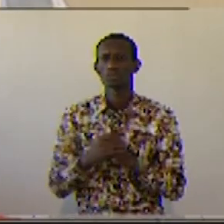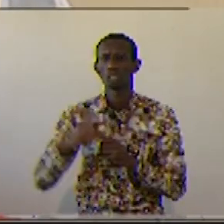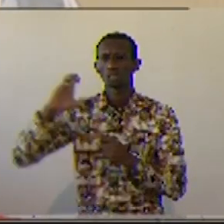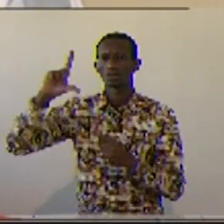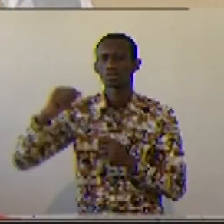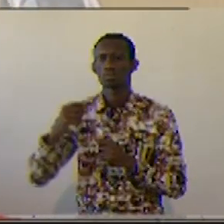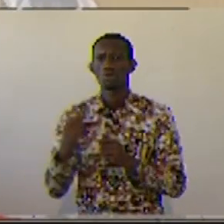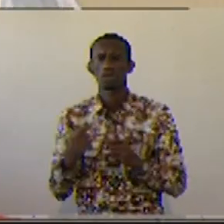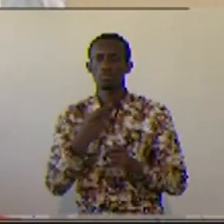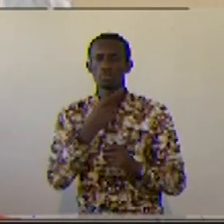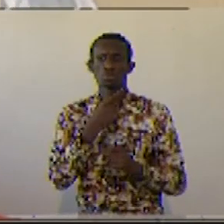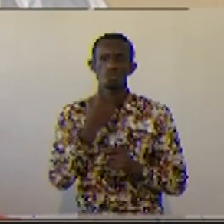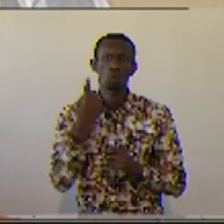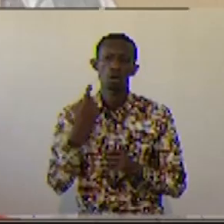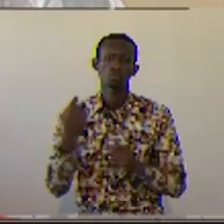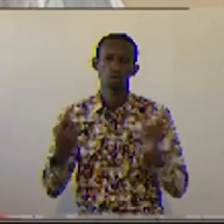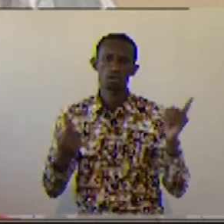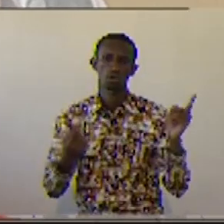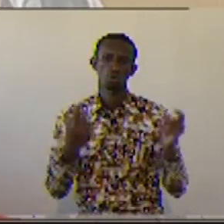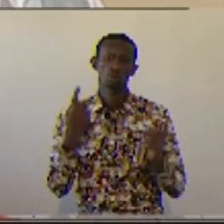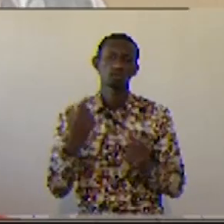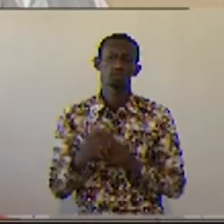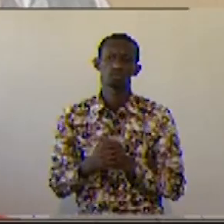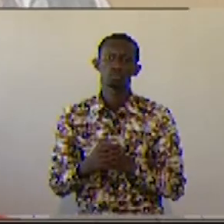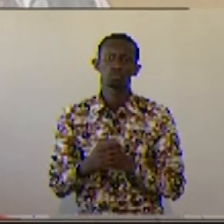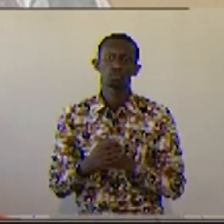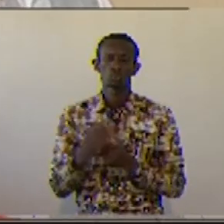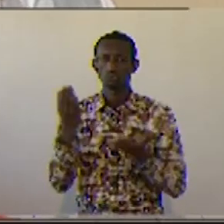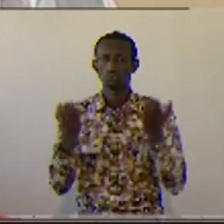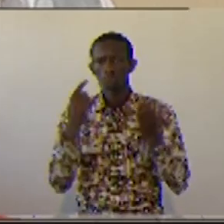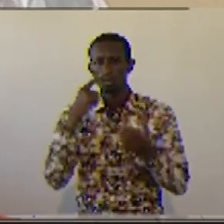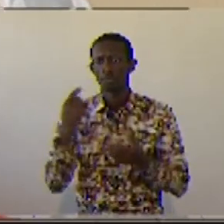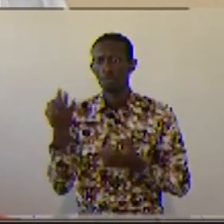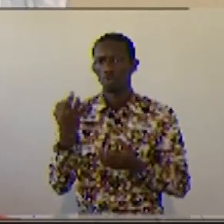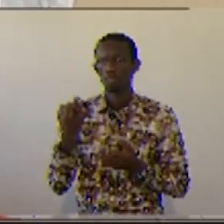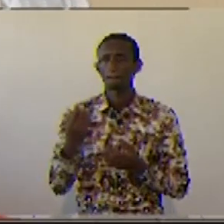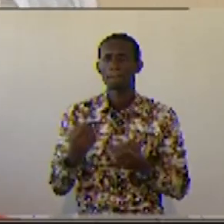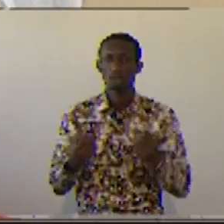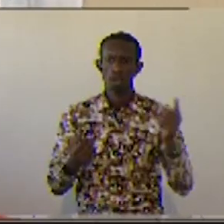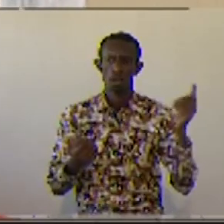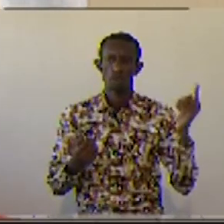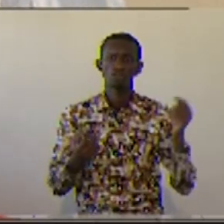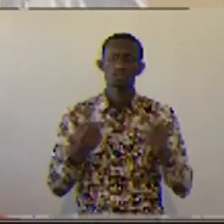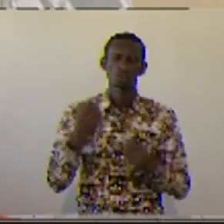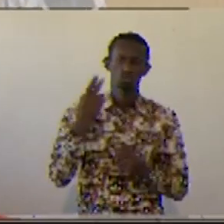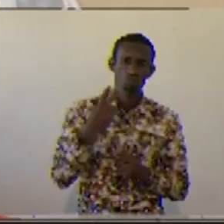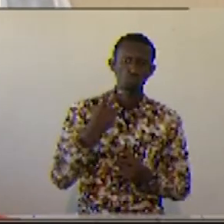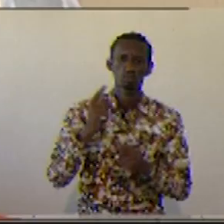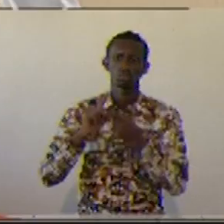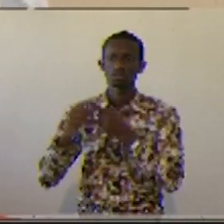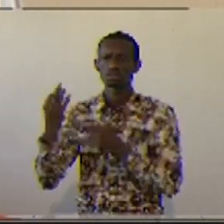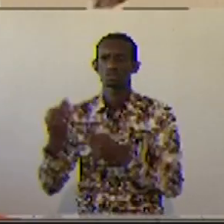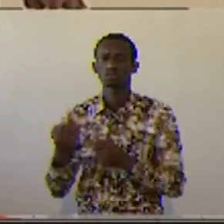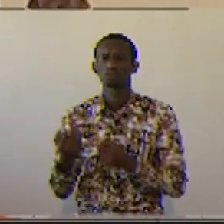1. Carbon is 1 and 1. And for the oxygen atoms, you can see we have 3. And here we have 2 and 3. So